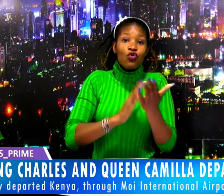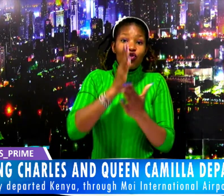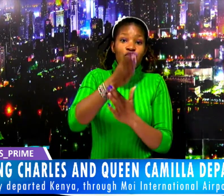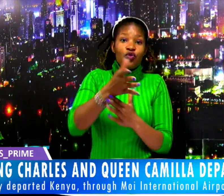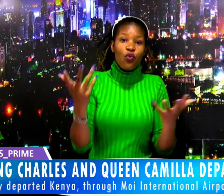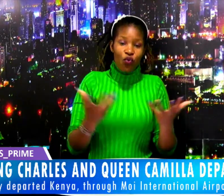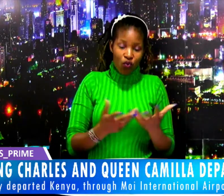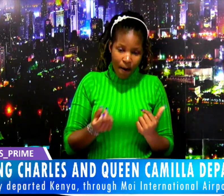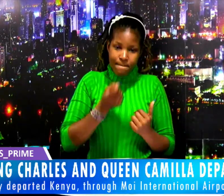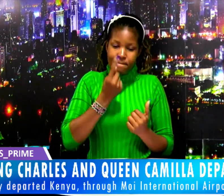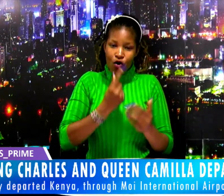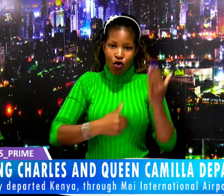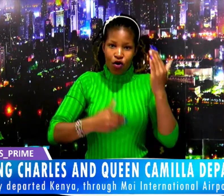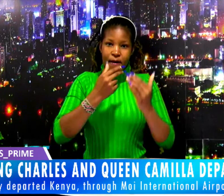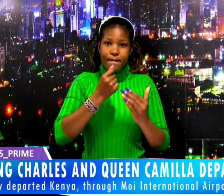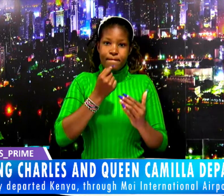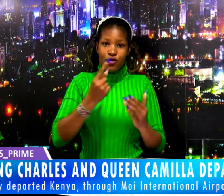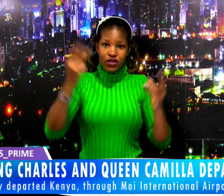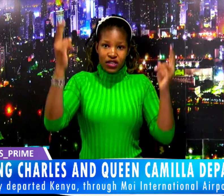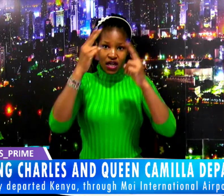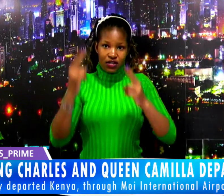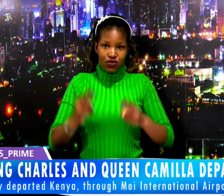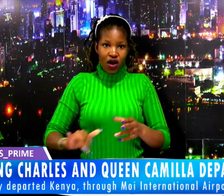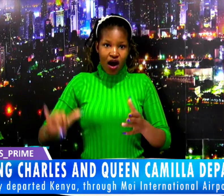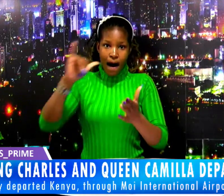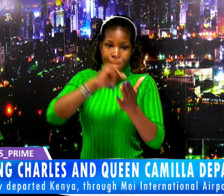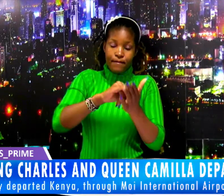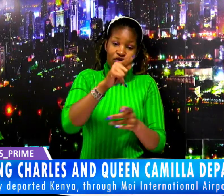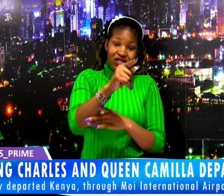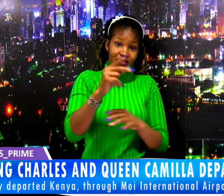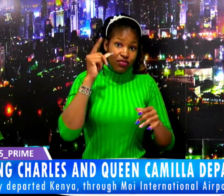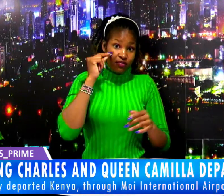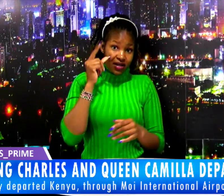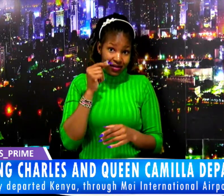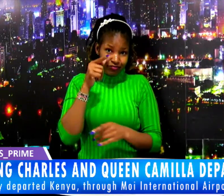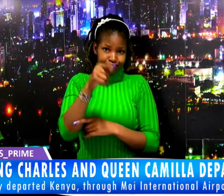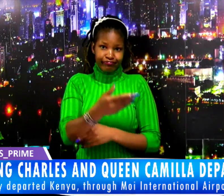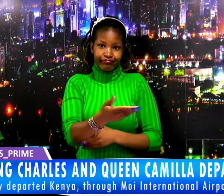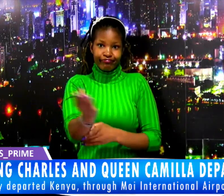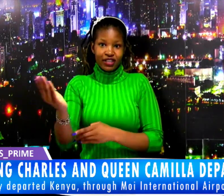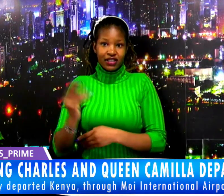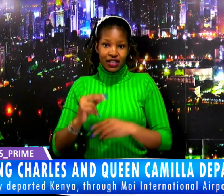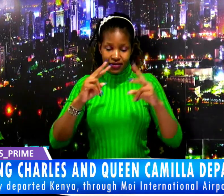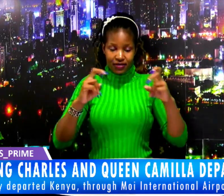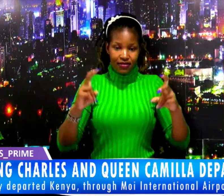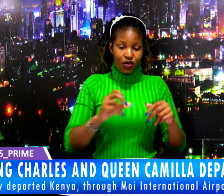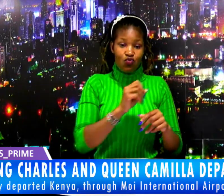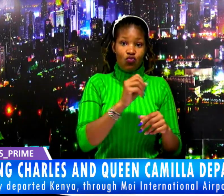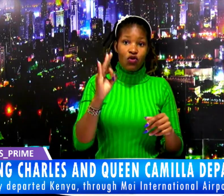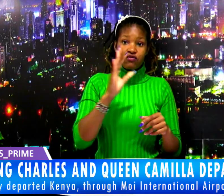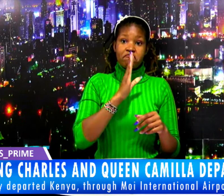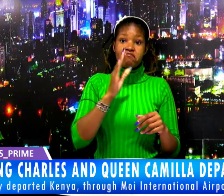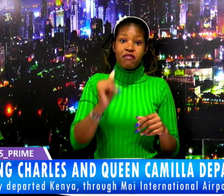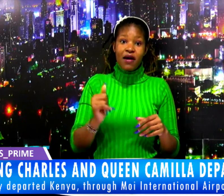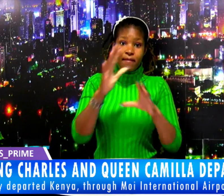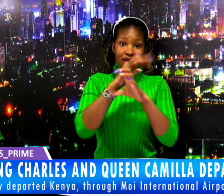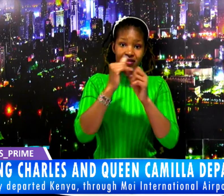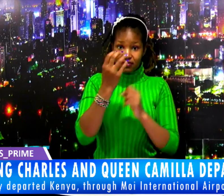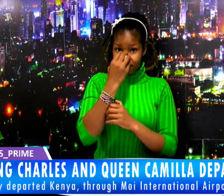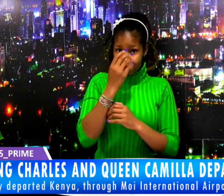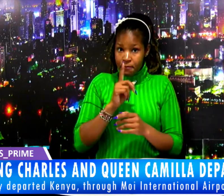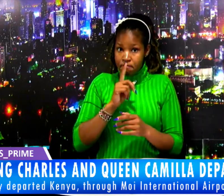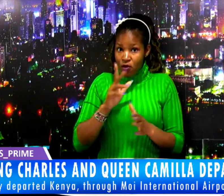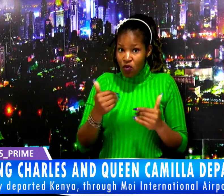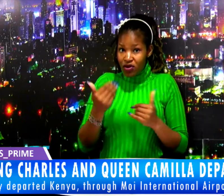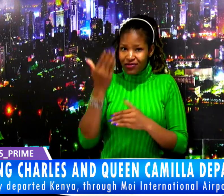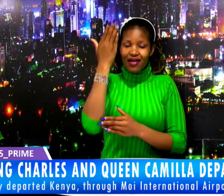on Friday through Moi International Airport in Mombasa. They were seen off